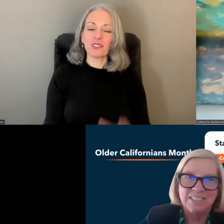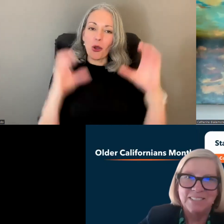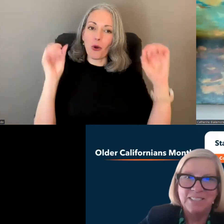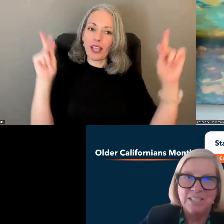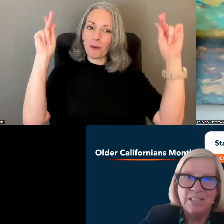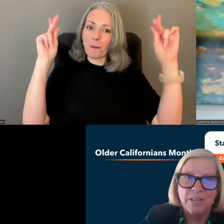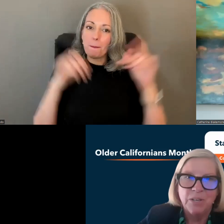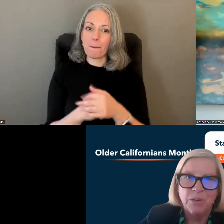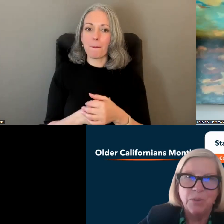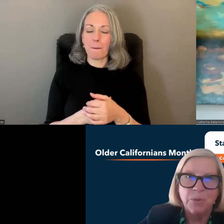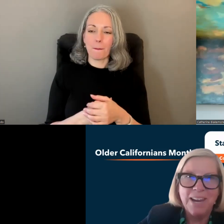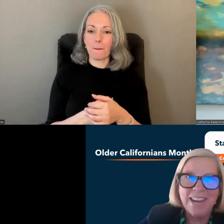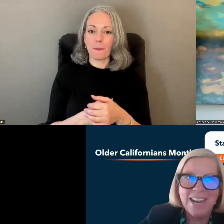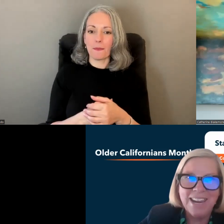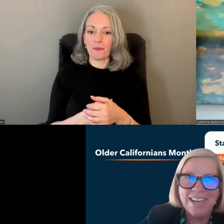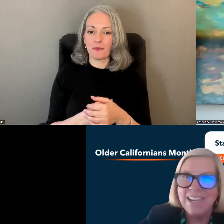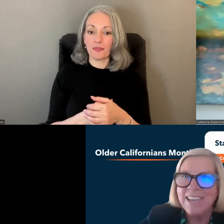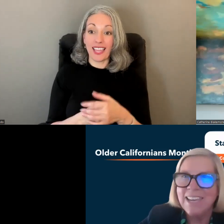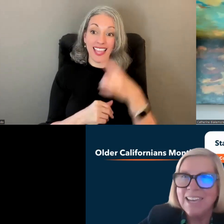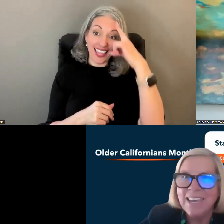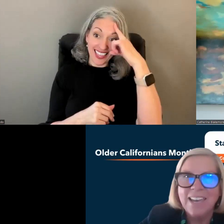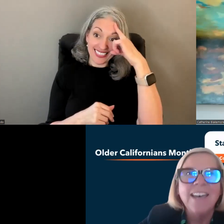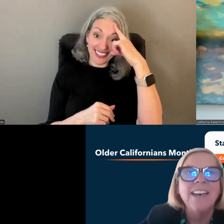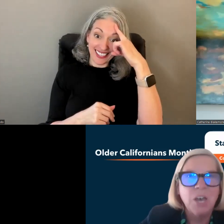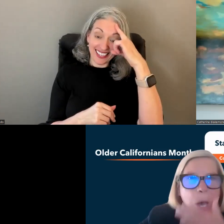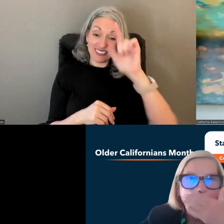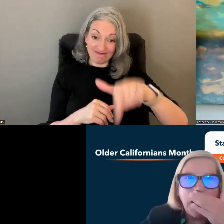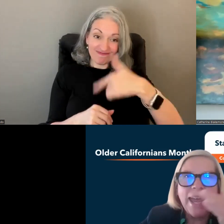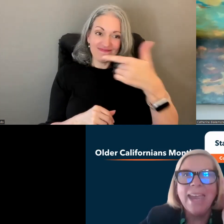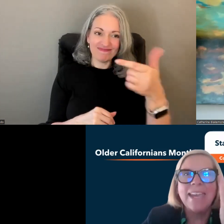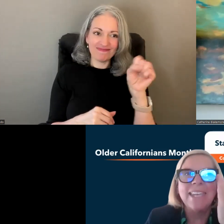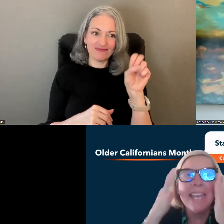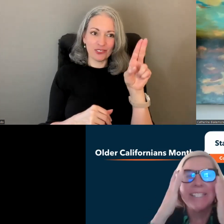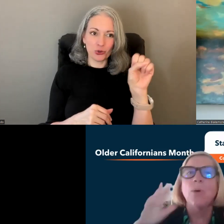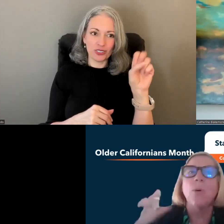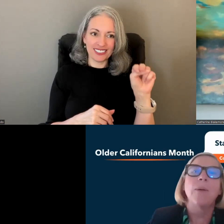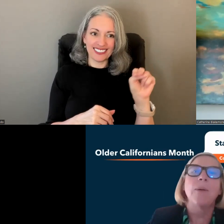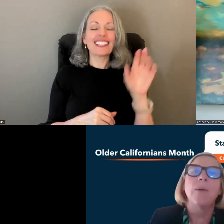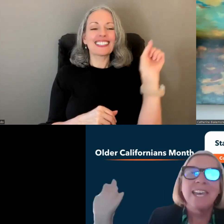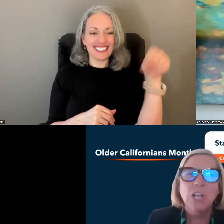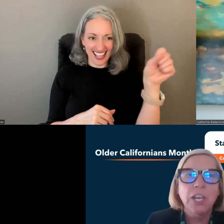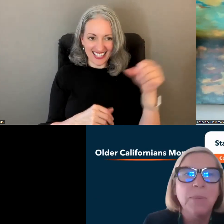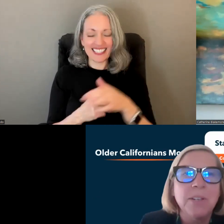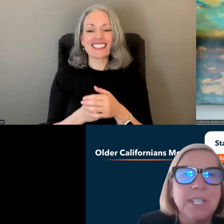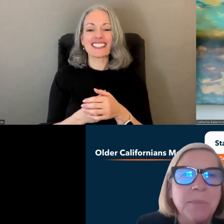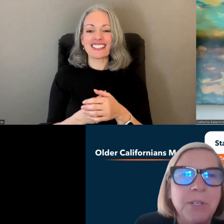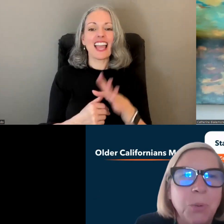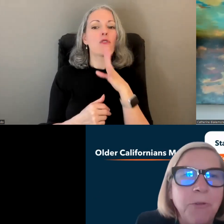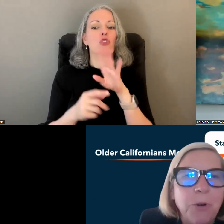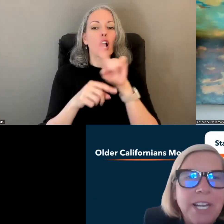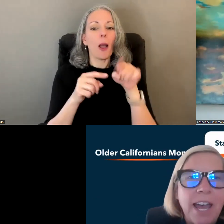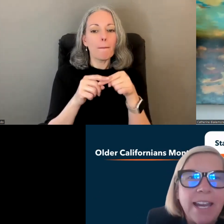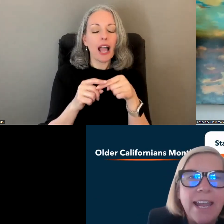Okay. Susan, I think that means Great. we're back to you. Okay, yes. So I was talking about Senate